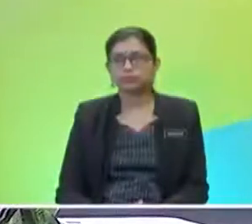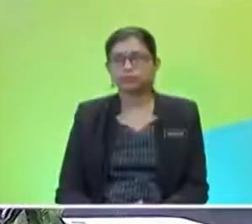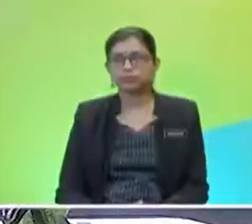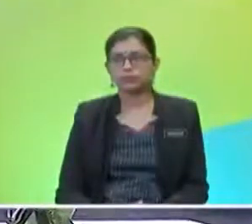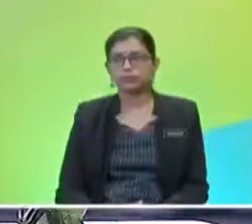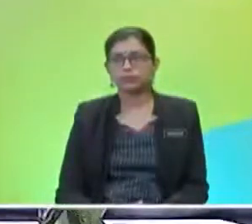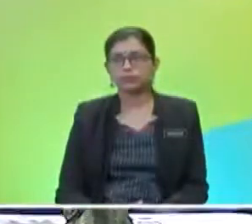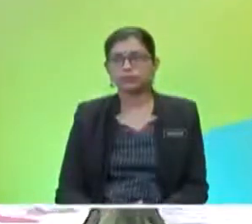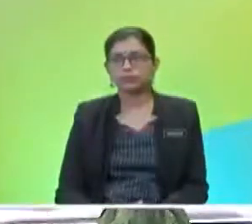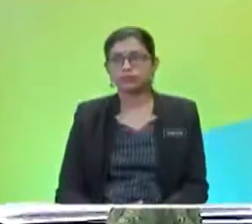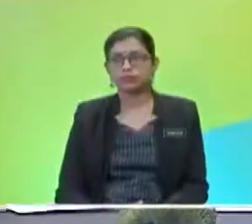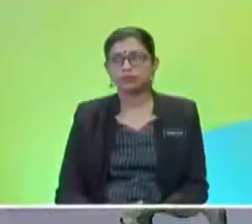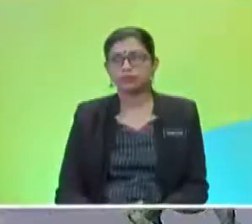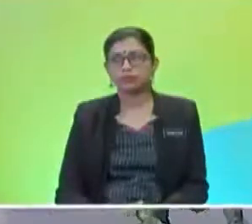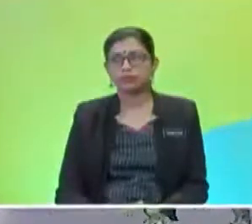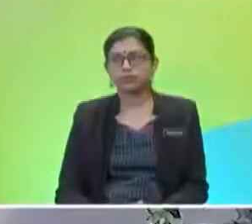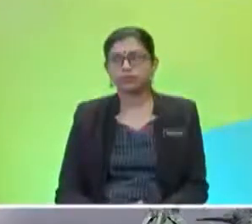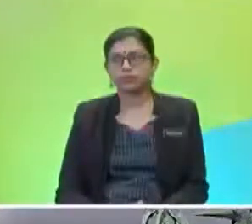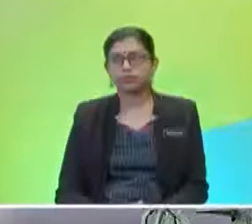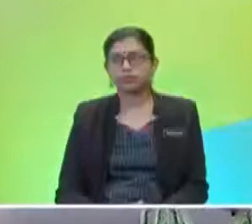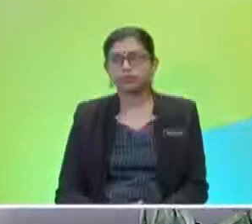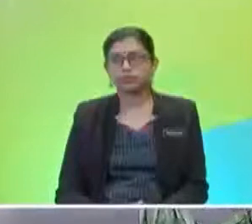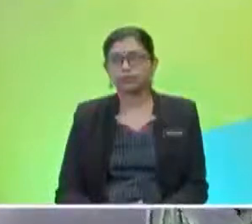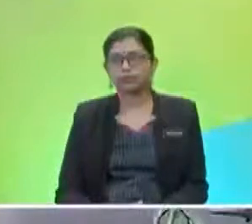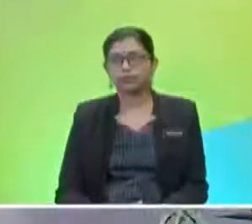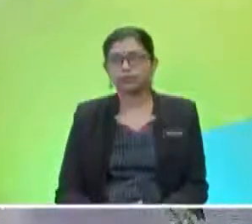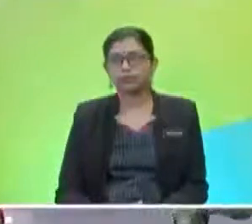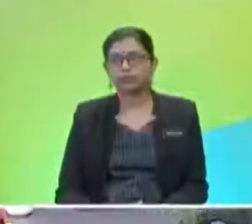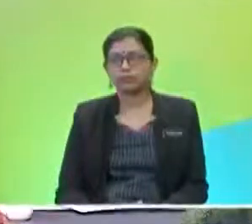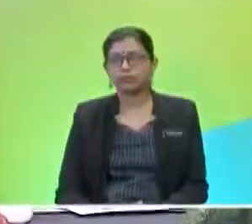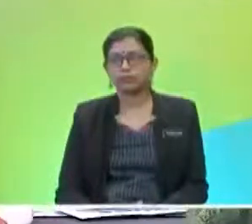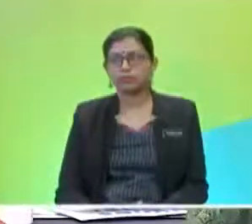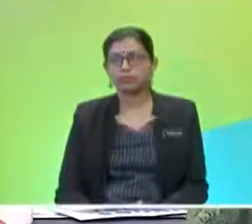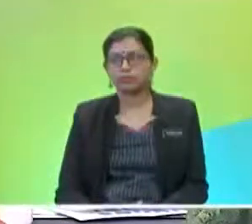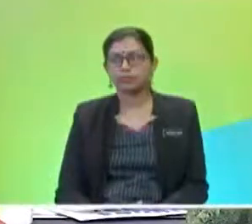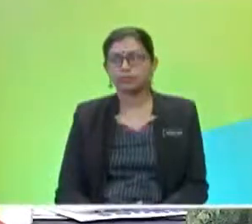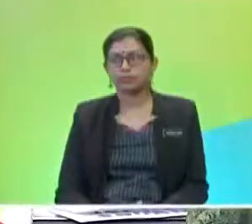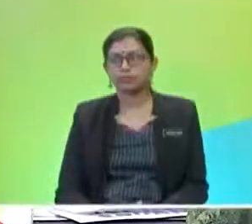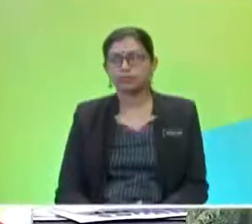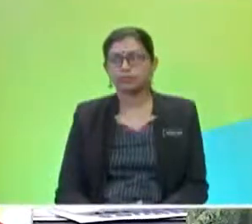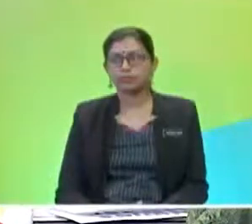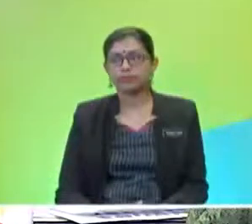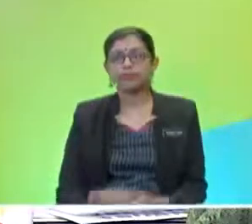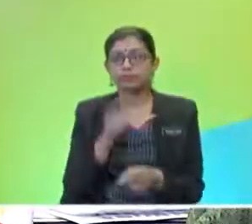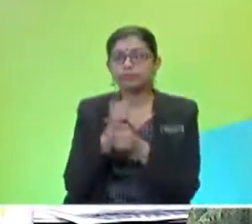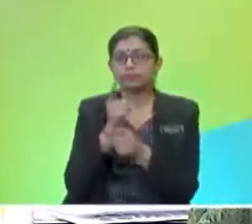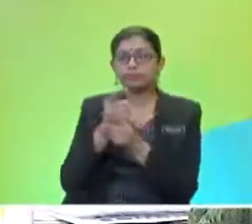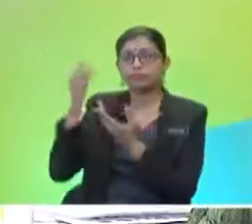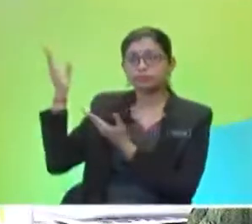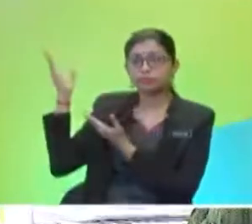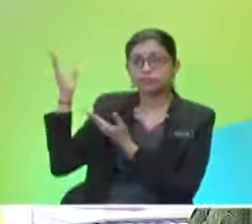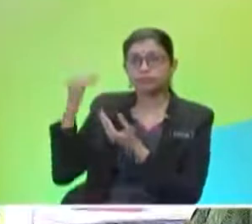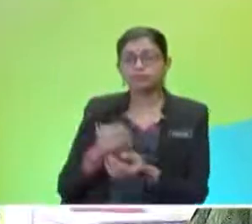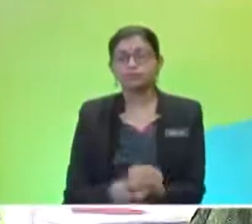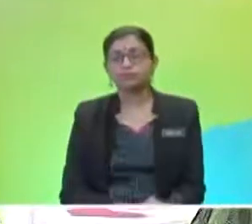Okay. Abang Sean, just place it. Okay. So I'll just place it like just this. Just put it like that. Like this, correct?